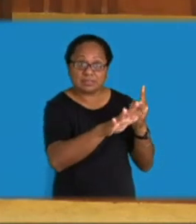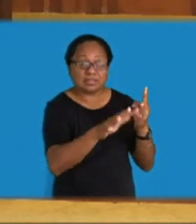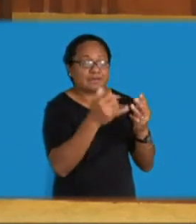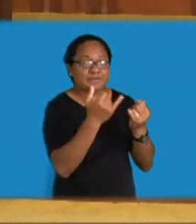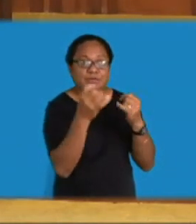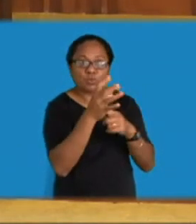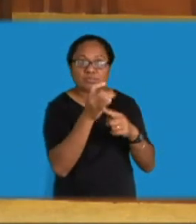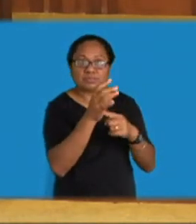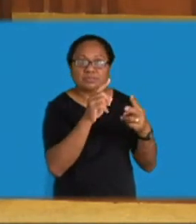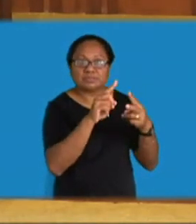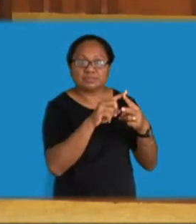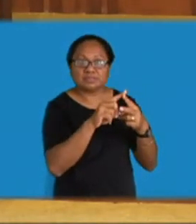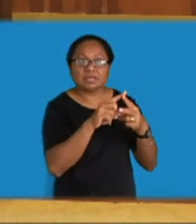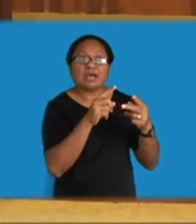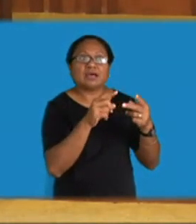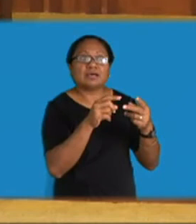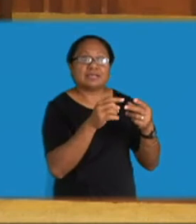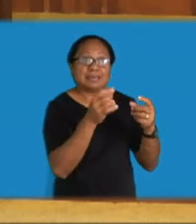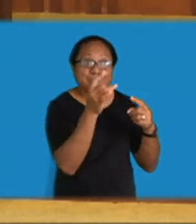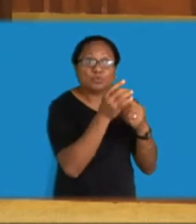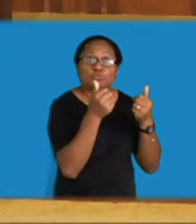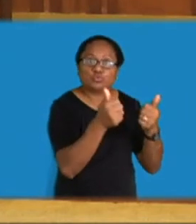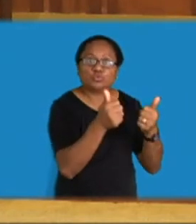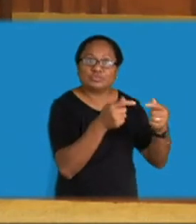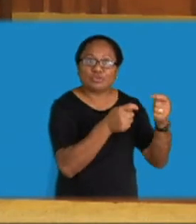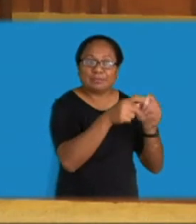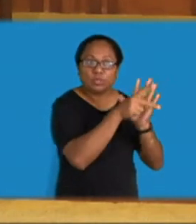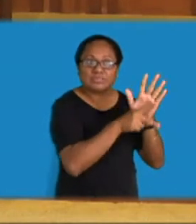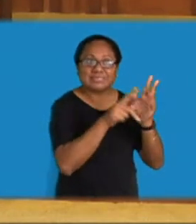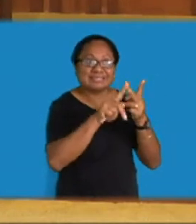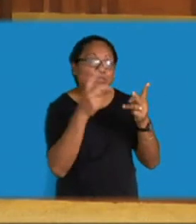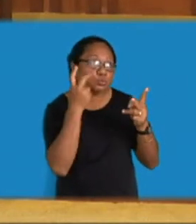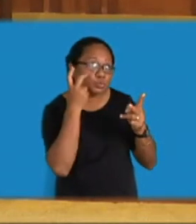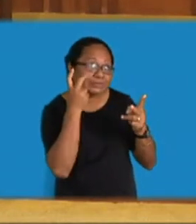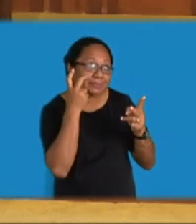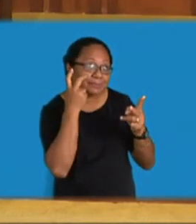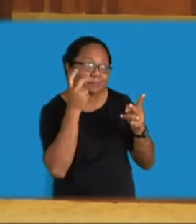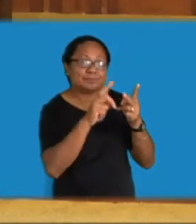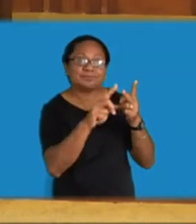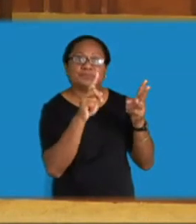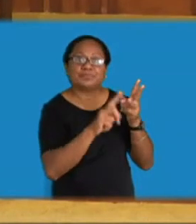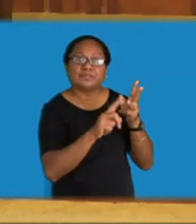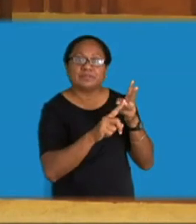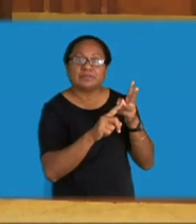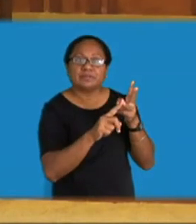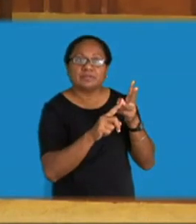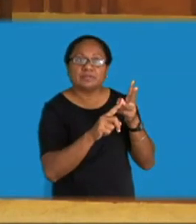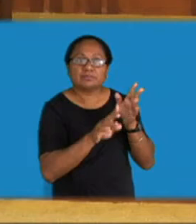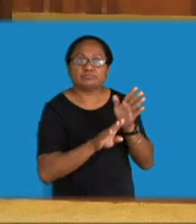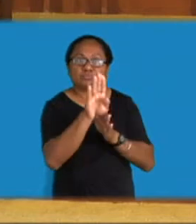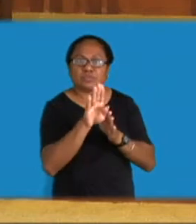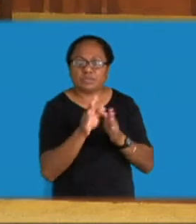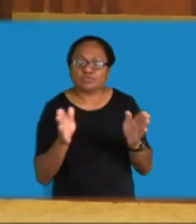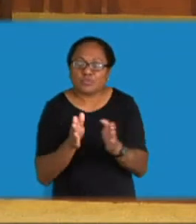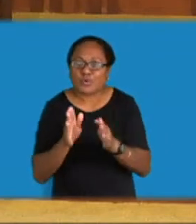important. Credible trade policy, vibrant tourism and vibrant micro, small and